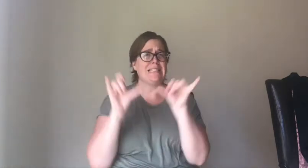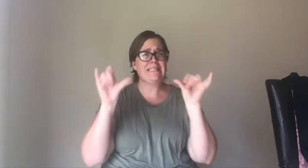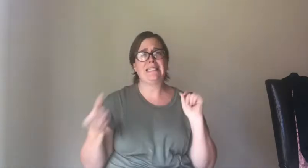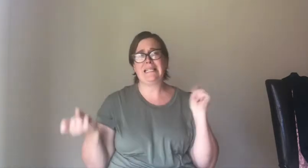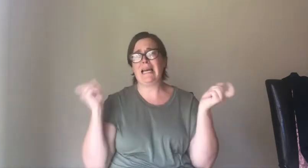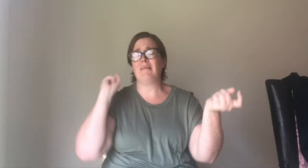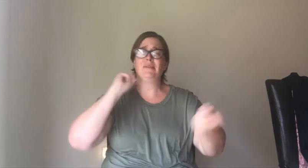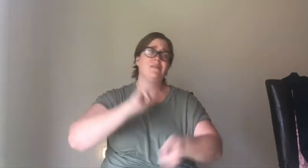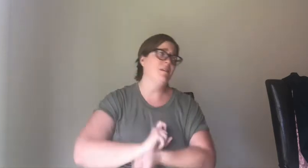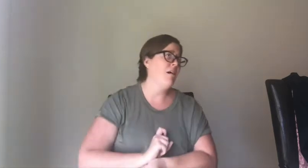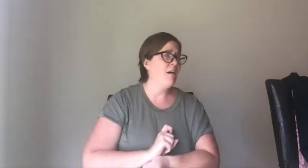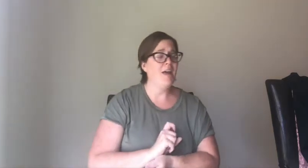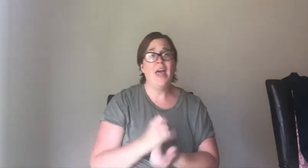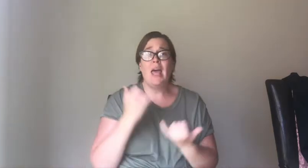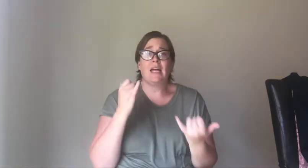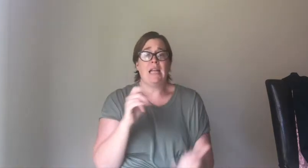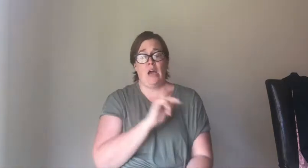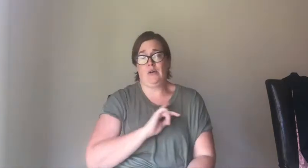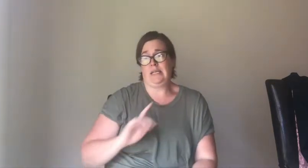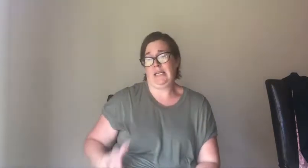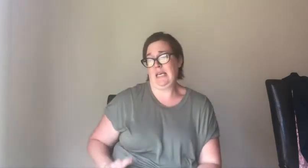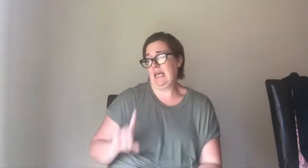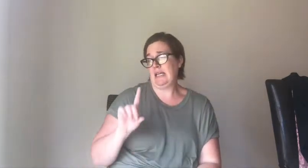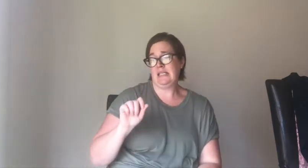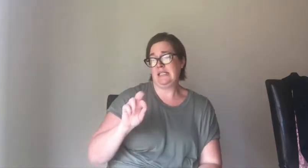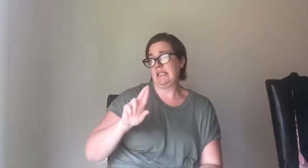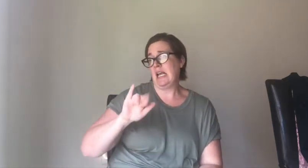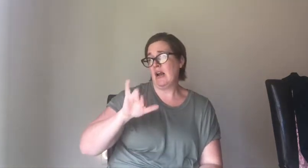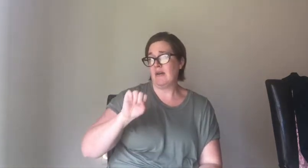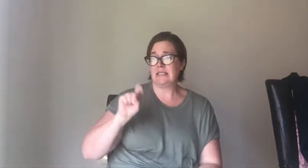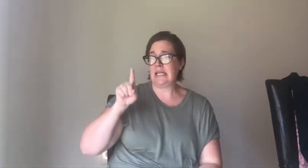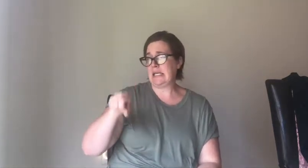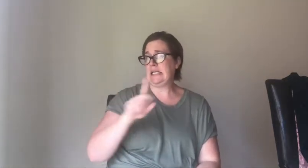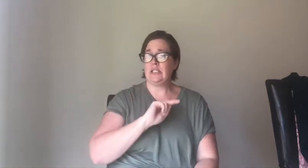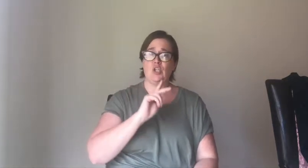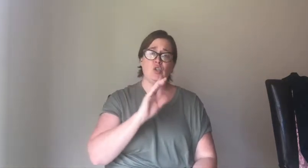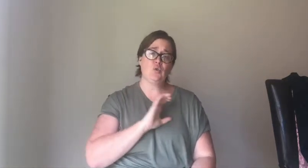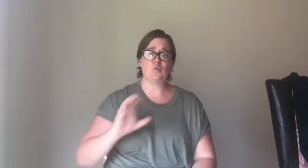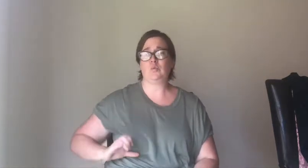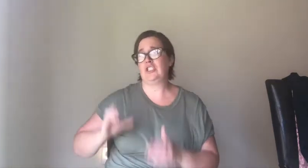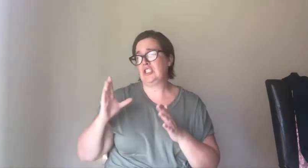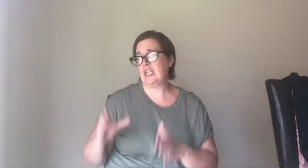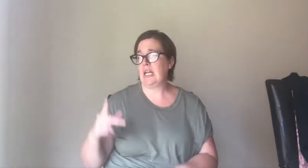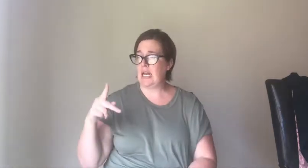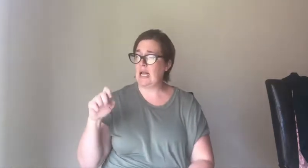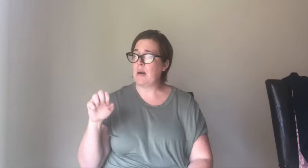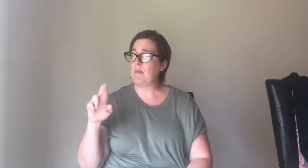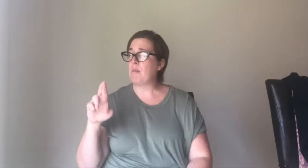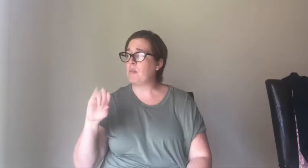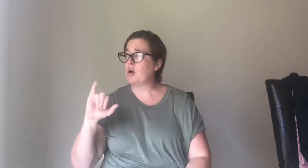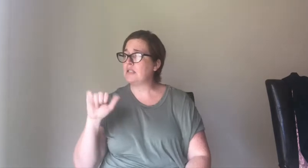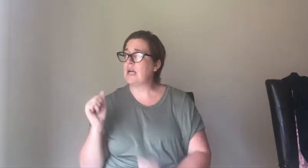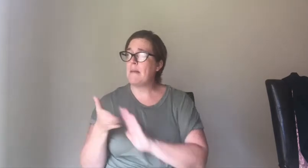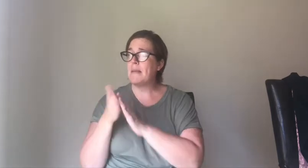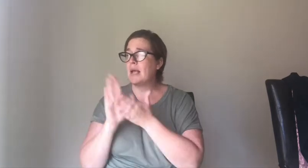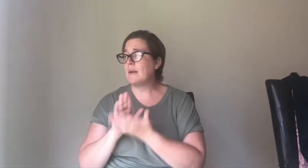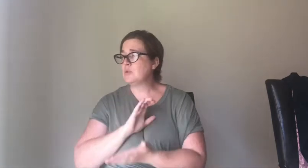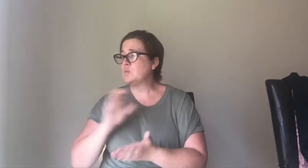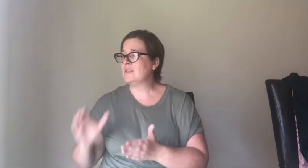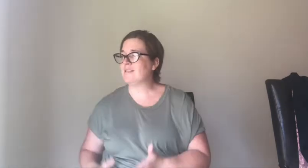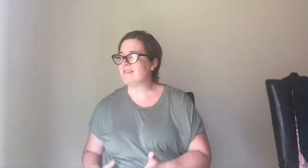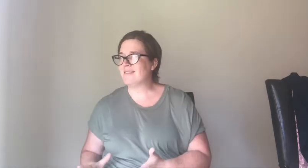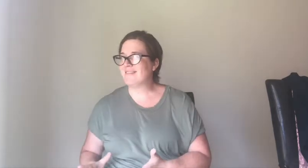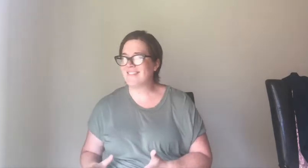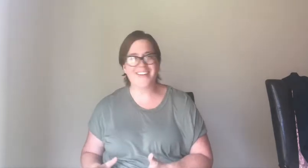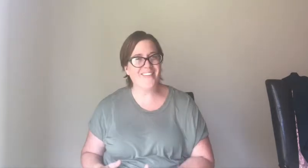that God's the one who rescued Daniel, and he even acknowledges his kingdom's going to go on forever. In other words, his kingdom's a bigger deal than my kingdom even though he says all